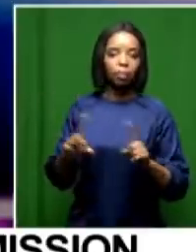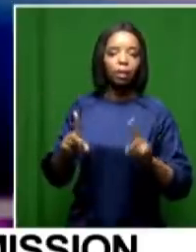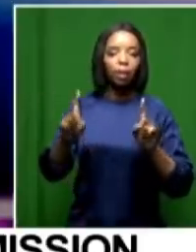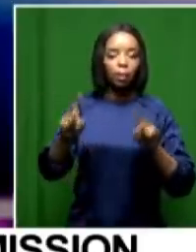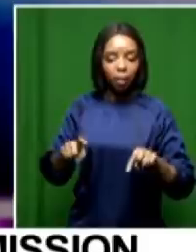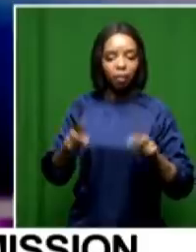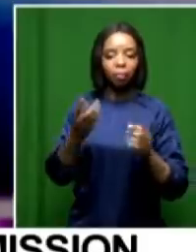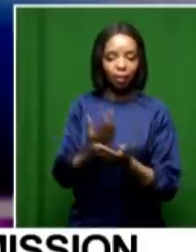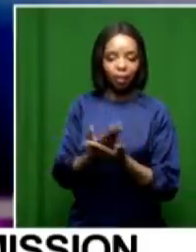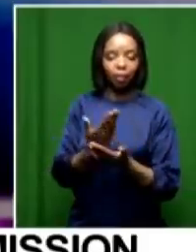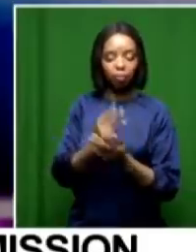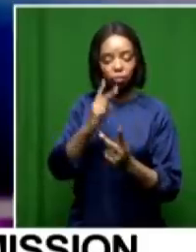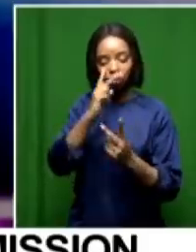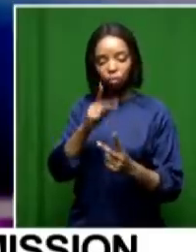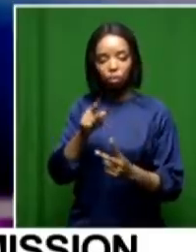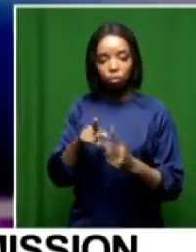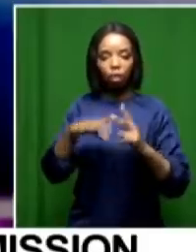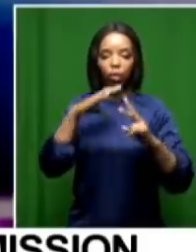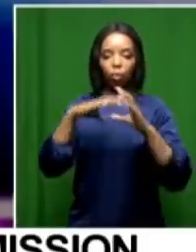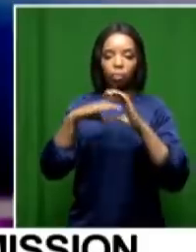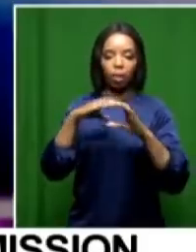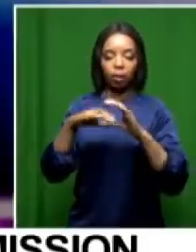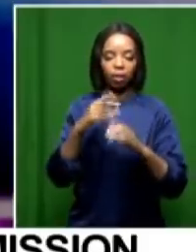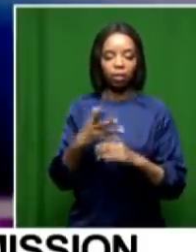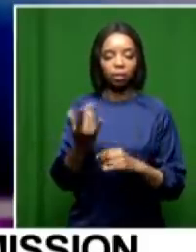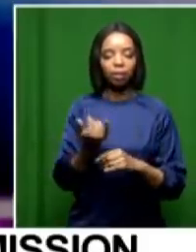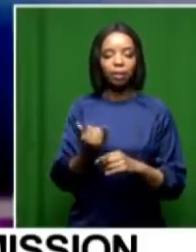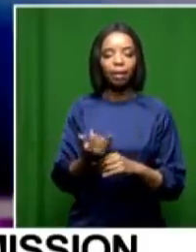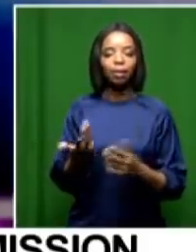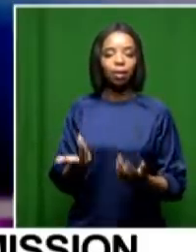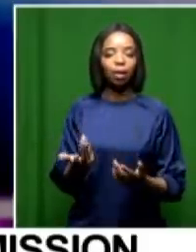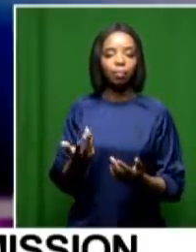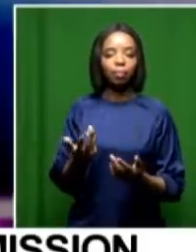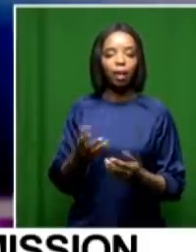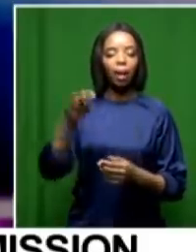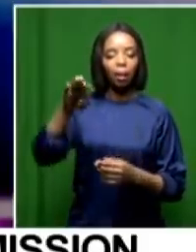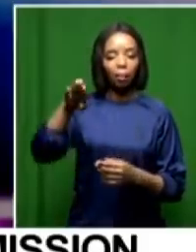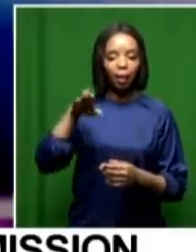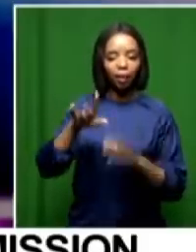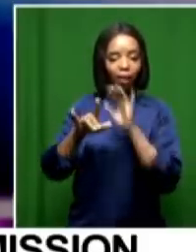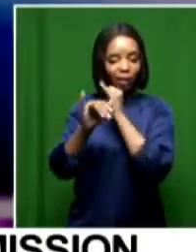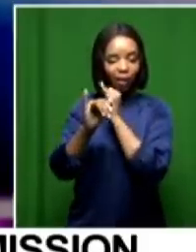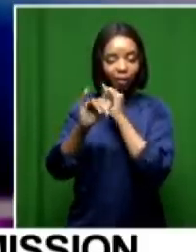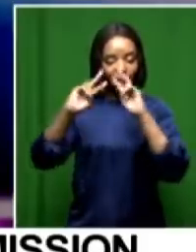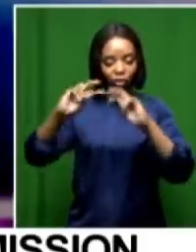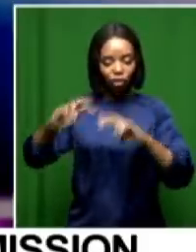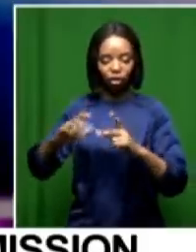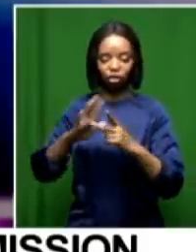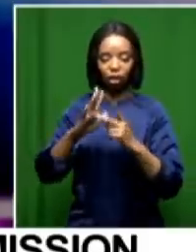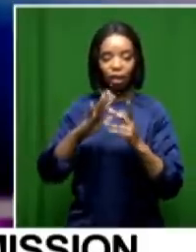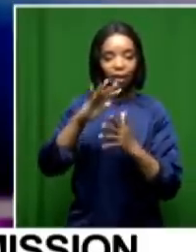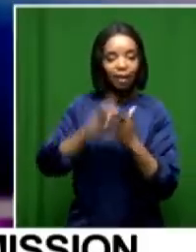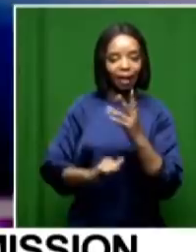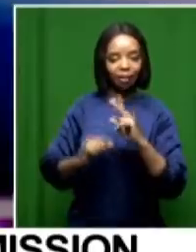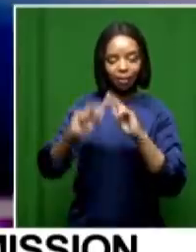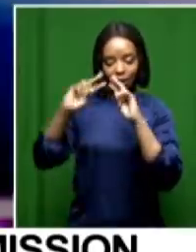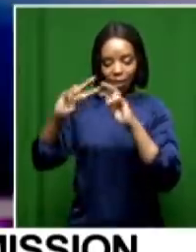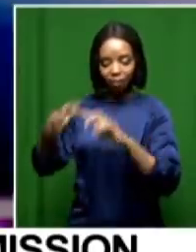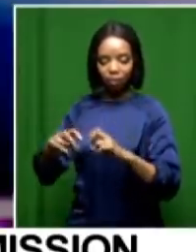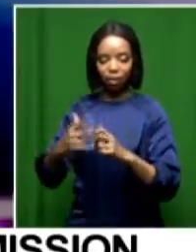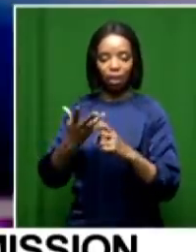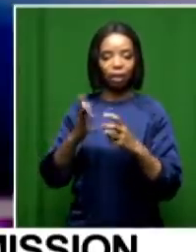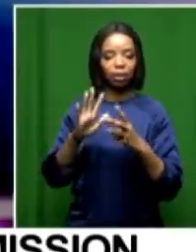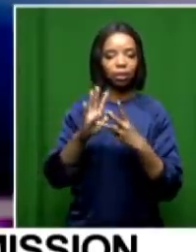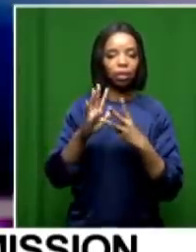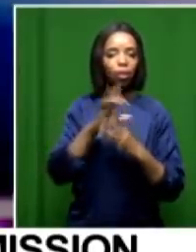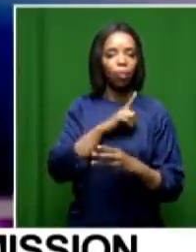those types of communications, so telecommunications investigations, banking investigations, tax investigations, because it is undoubtedly